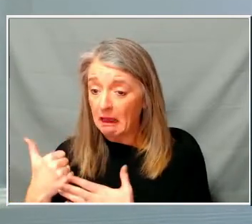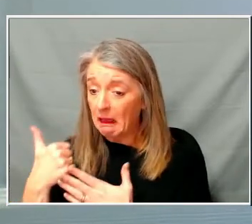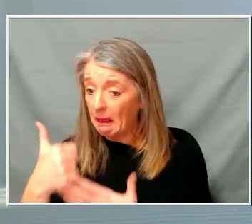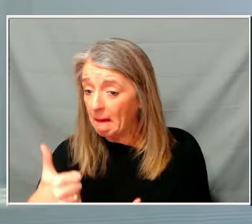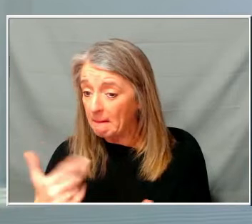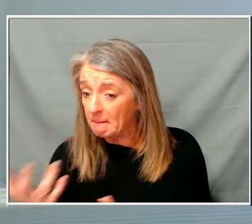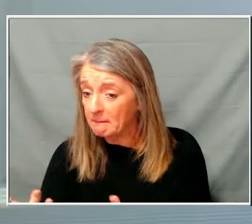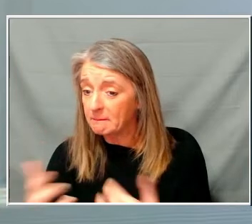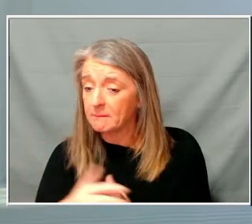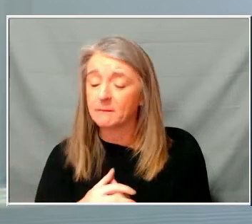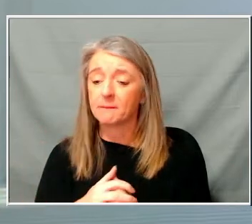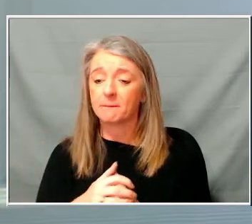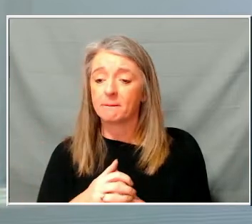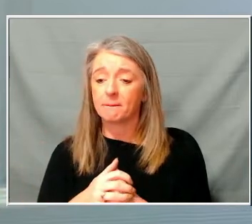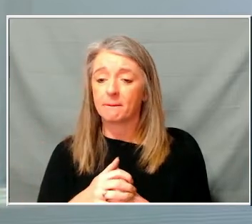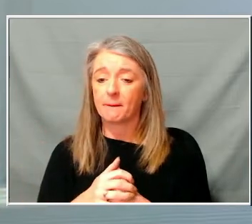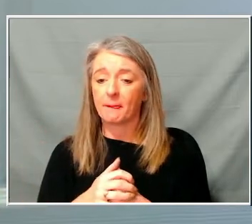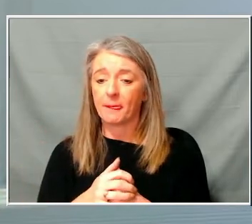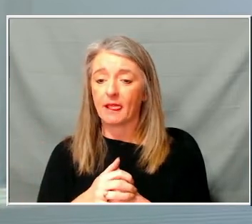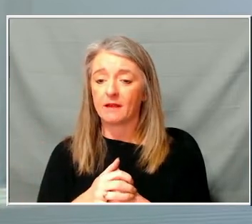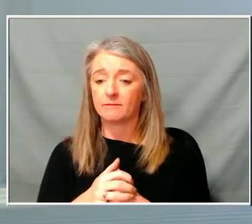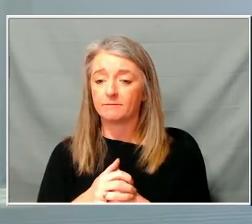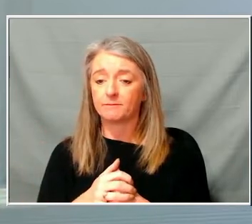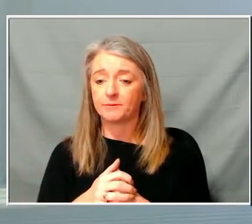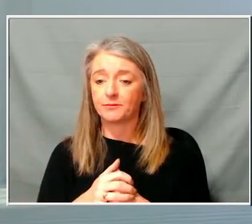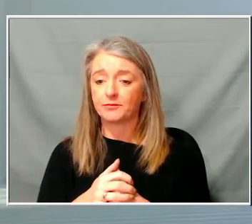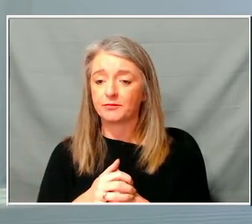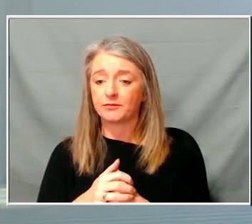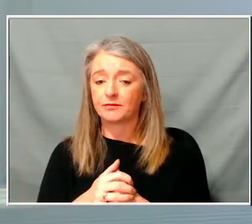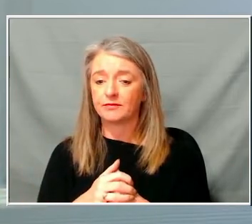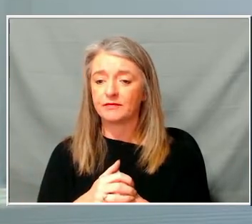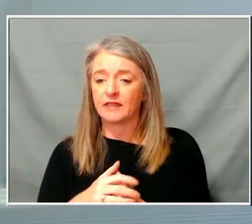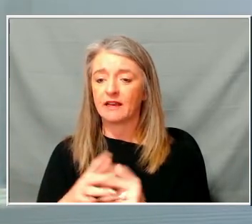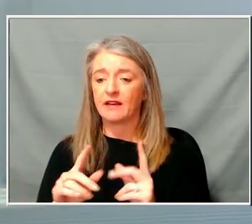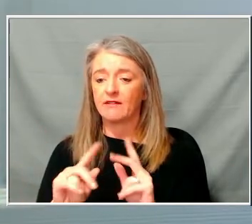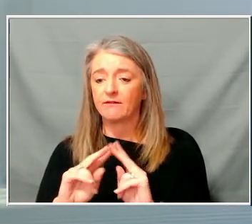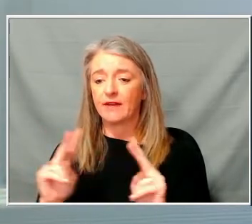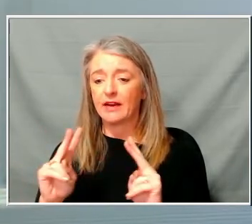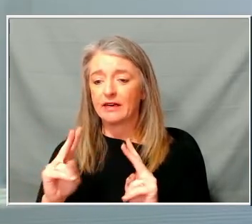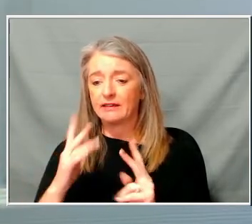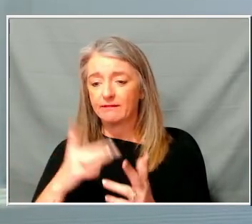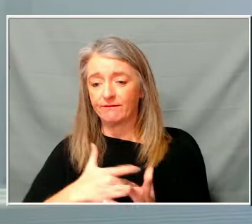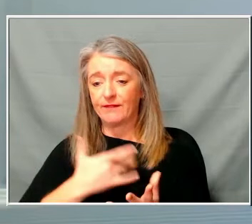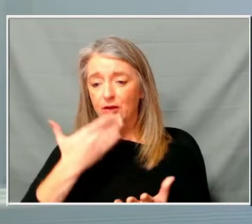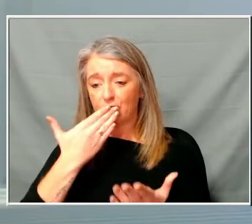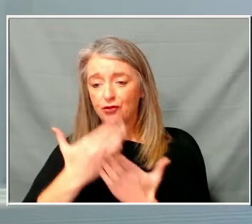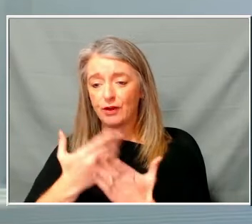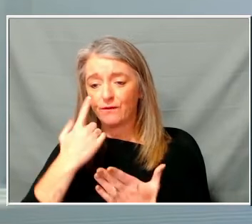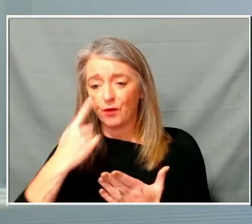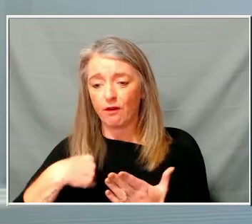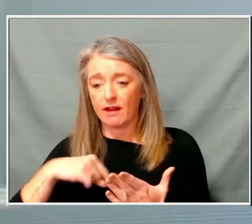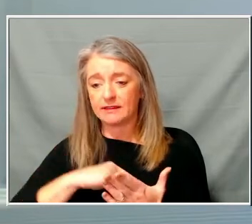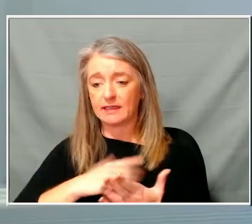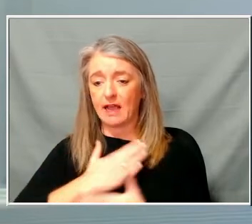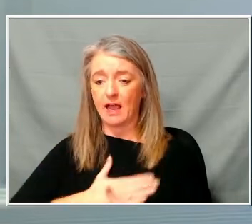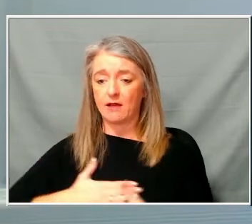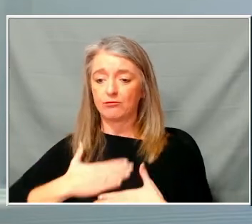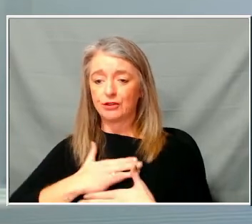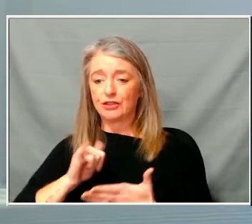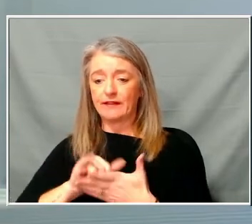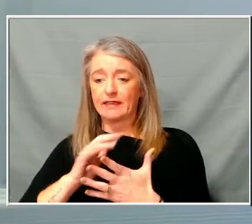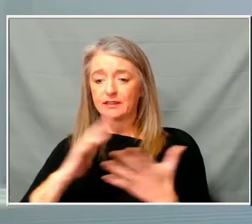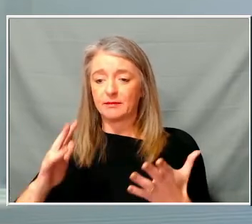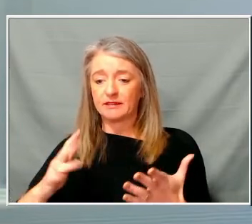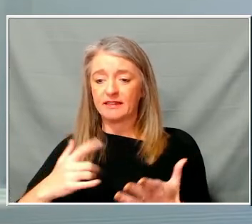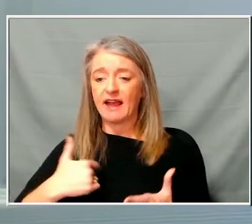And it was therapeutic for us. And I appreciated that so much, I